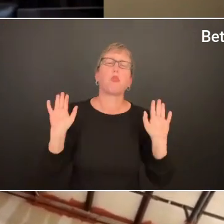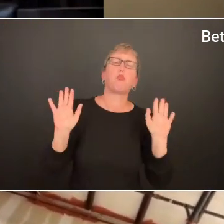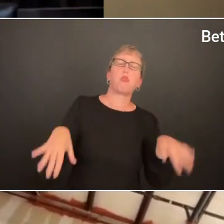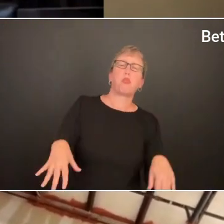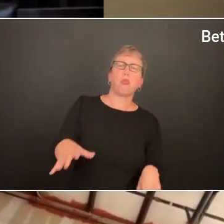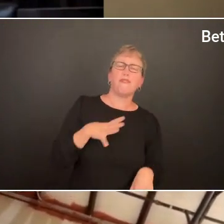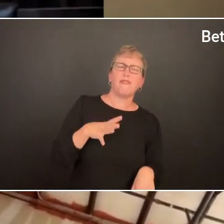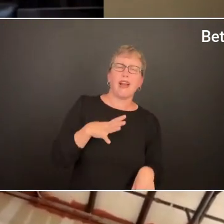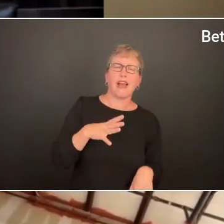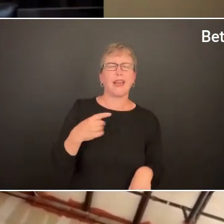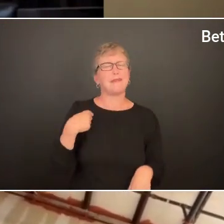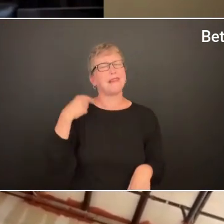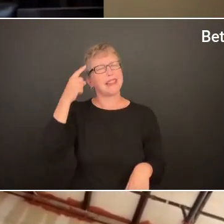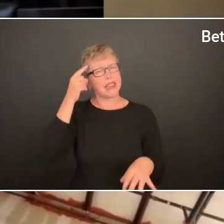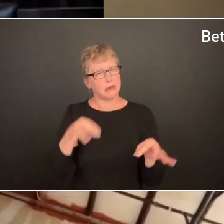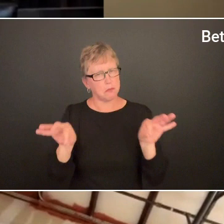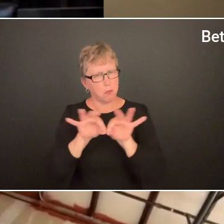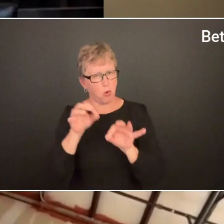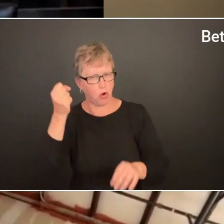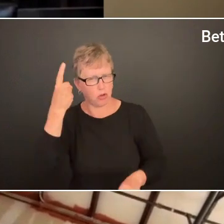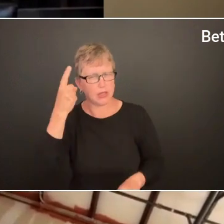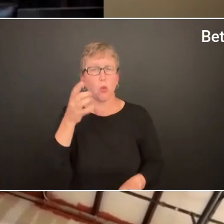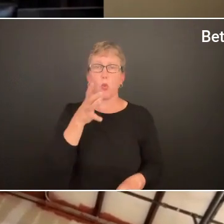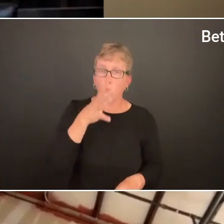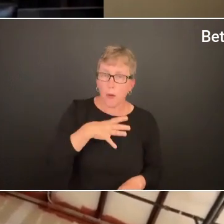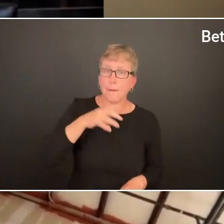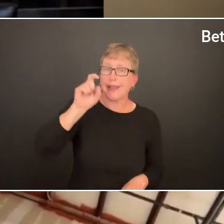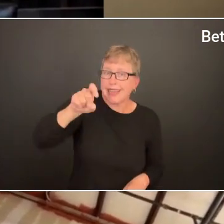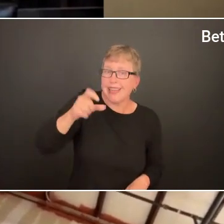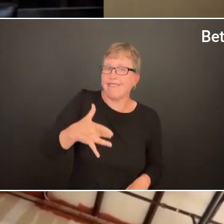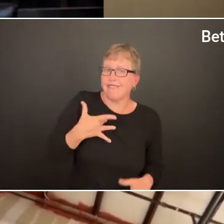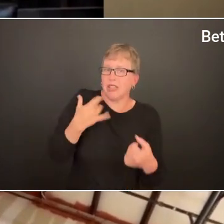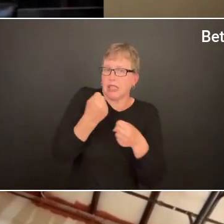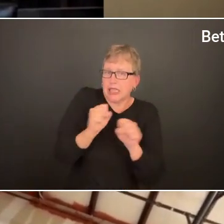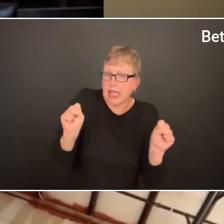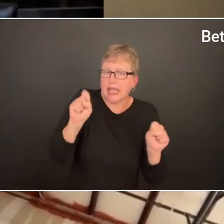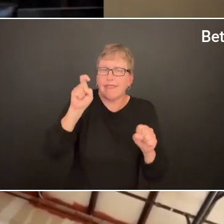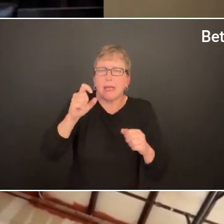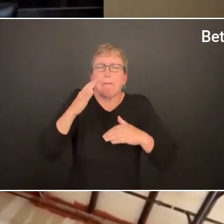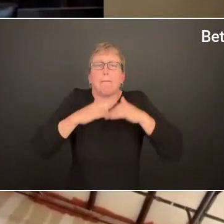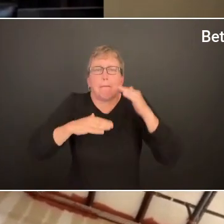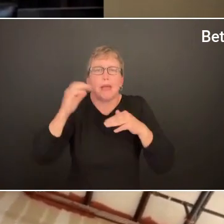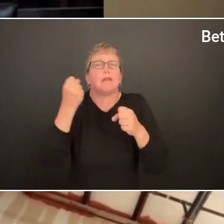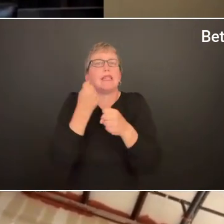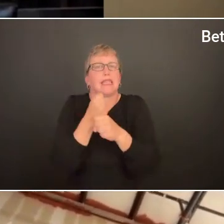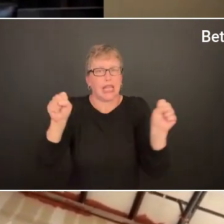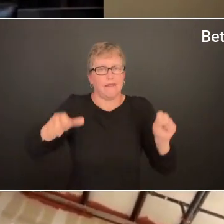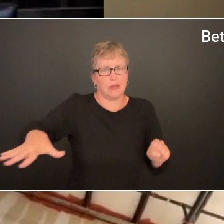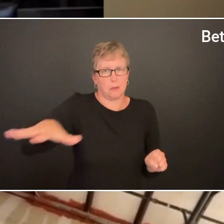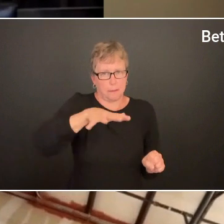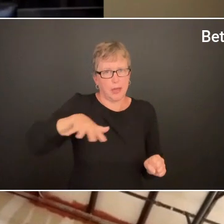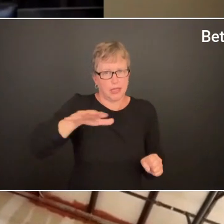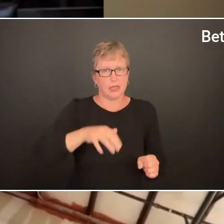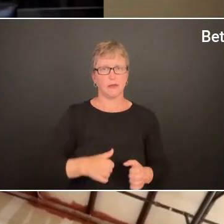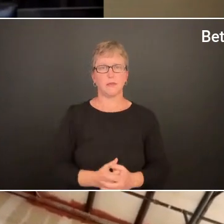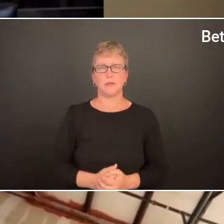just really understanding that we need to have a safe place and building that safe place and building